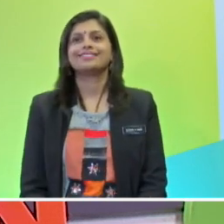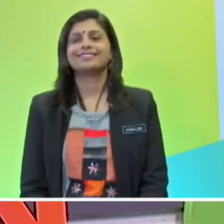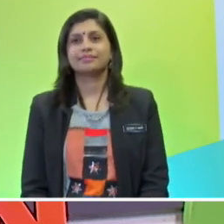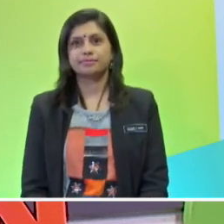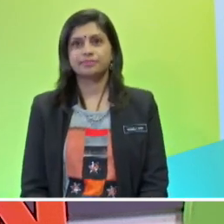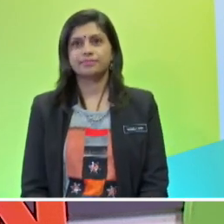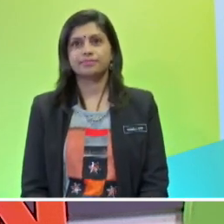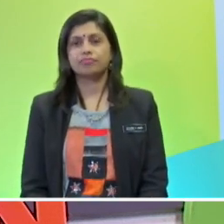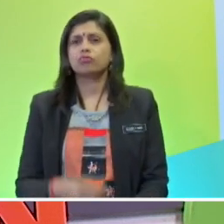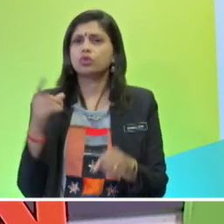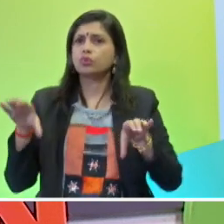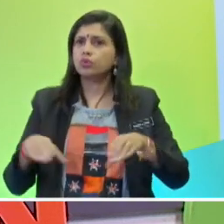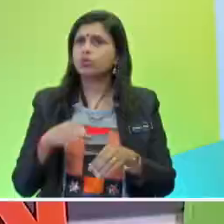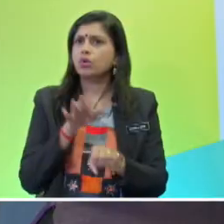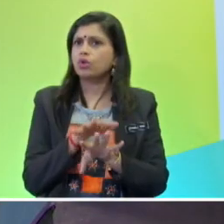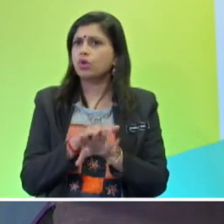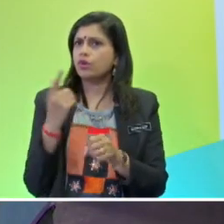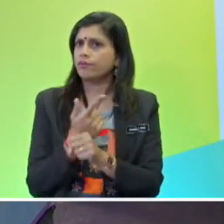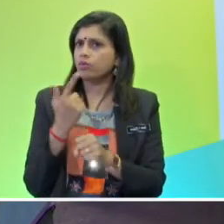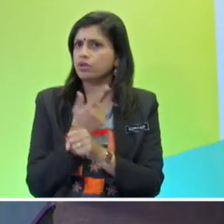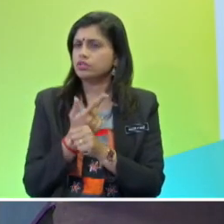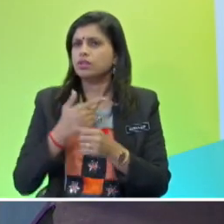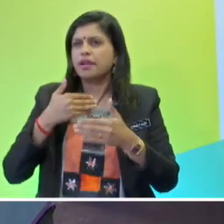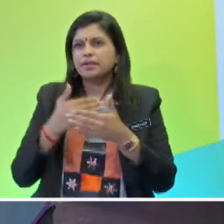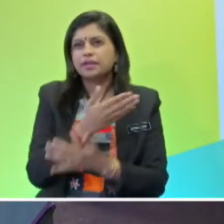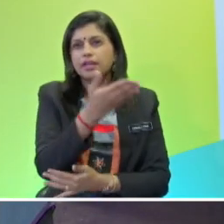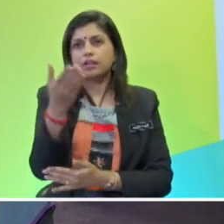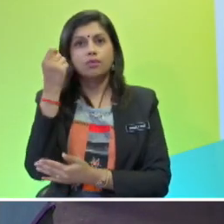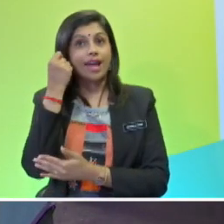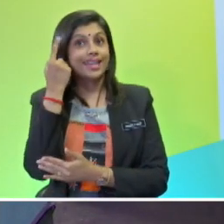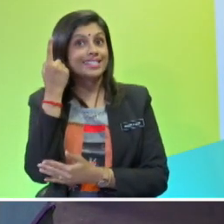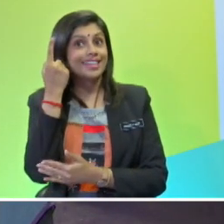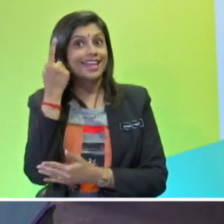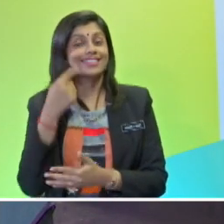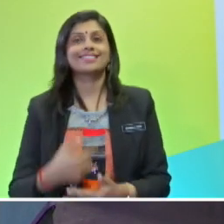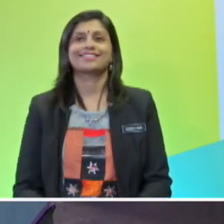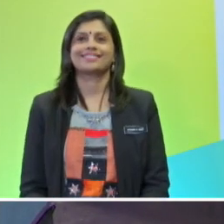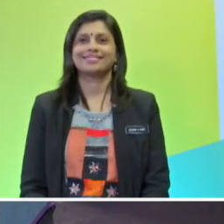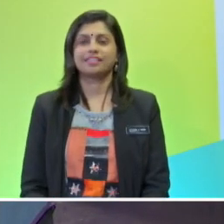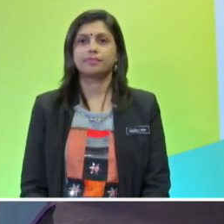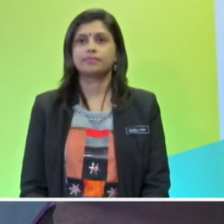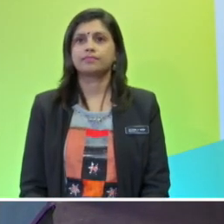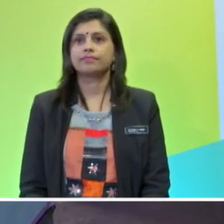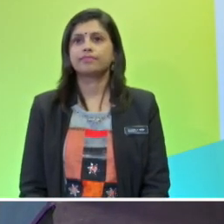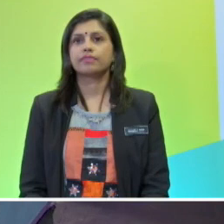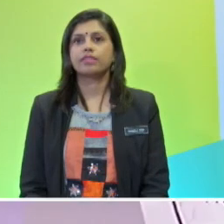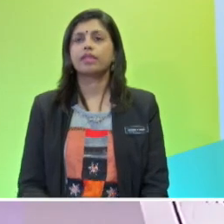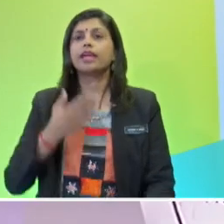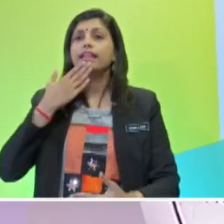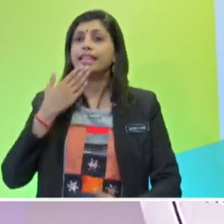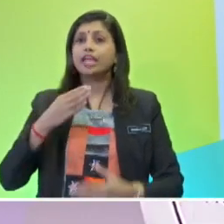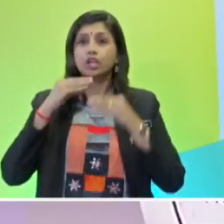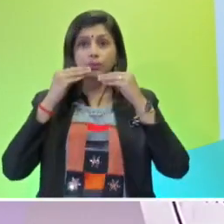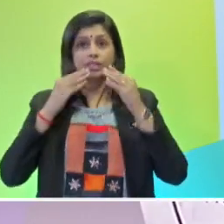your understanding. All right. Thank you so much once again, Teacher Kalai, for helping us and also showing us the best way to do a division